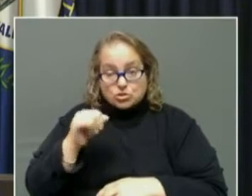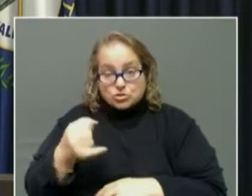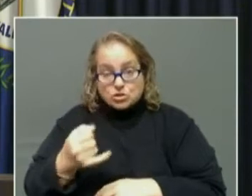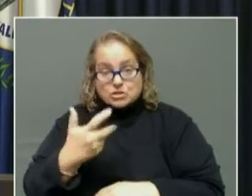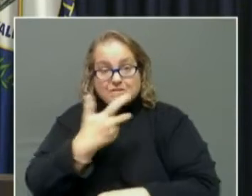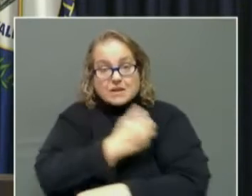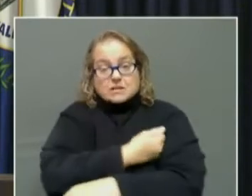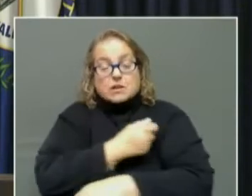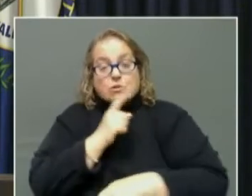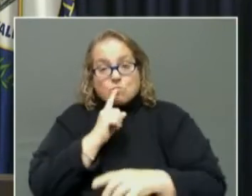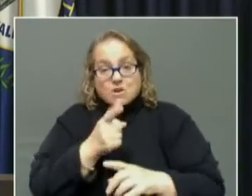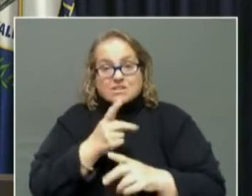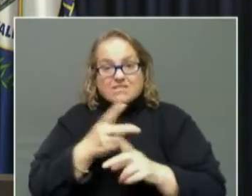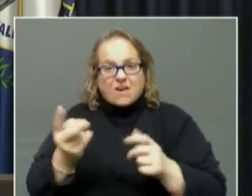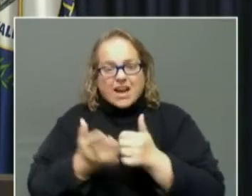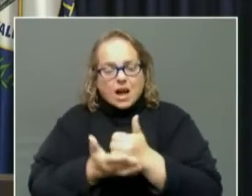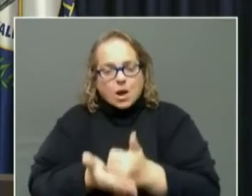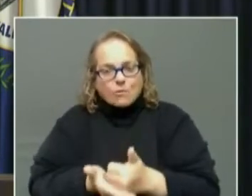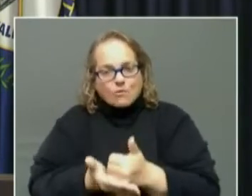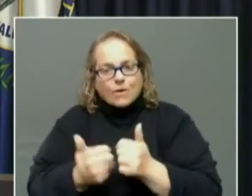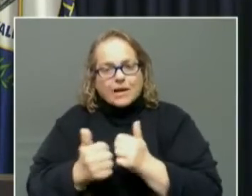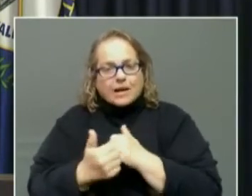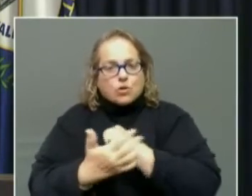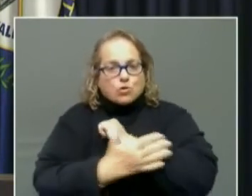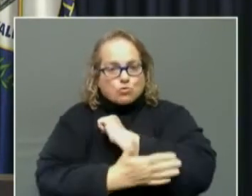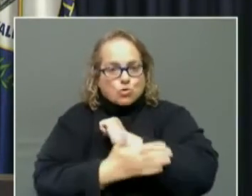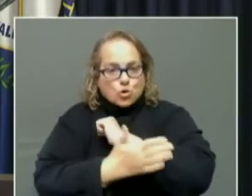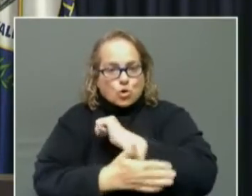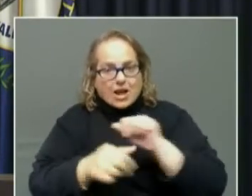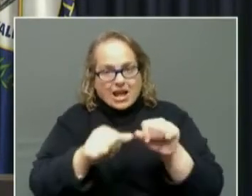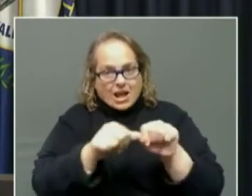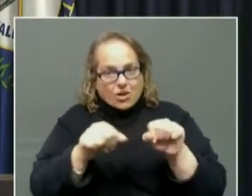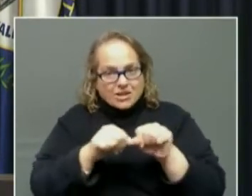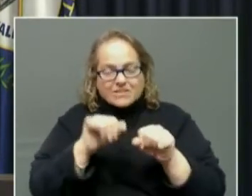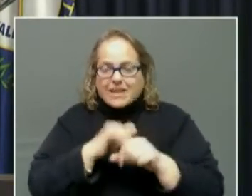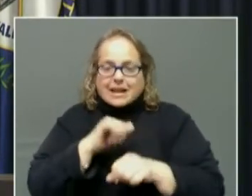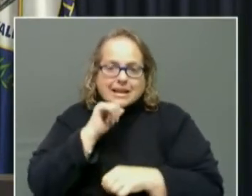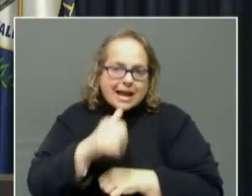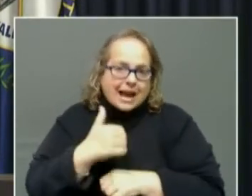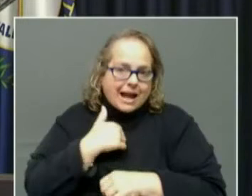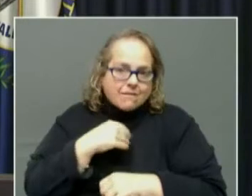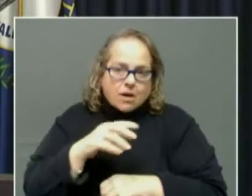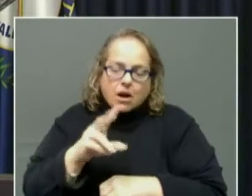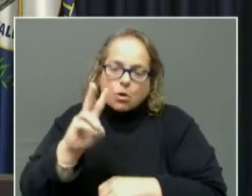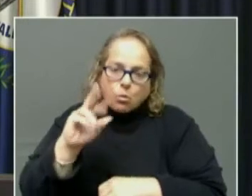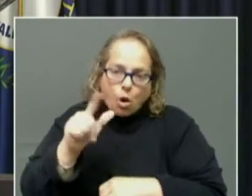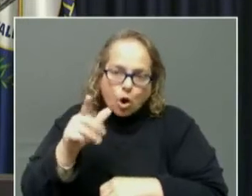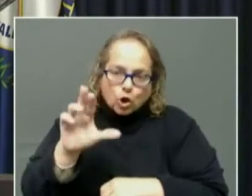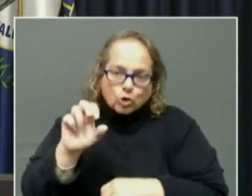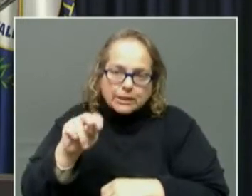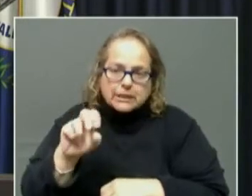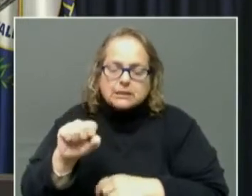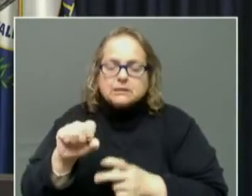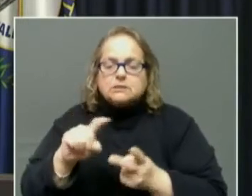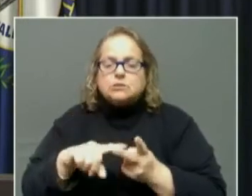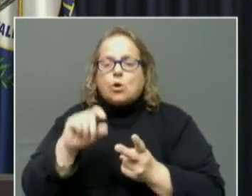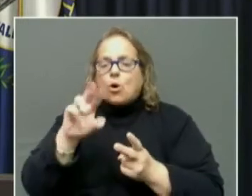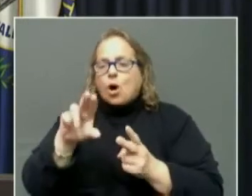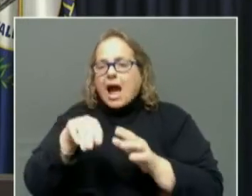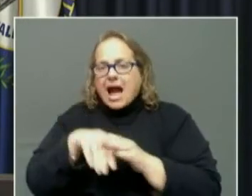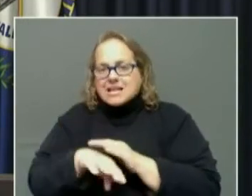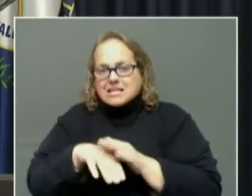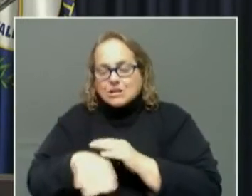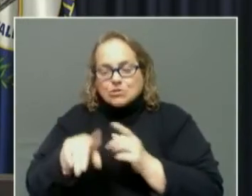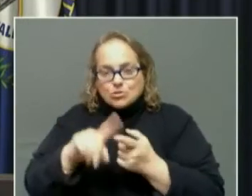particularly helpful in rural communities that don't have, Walgreens, or that don't have, access to the Pfizer